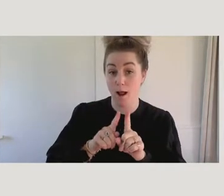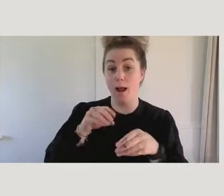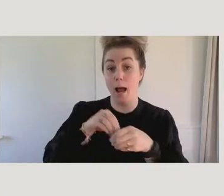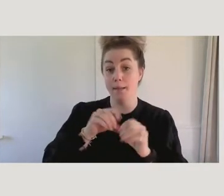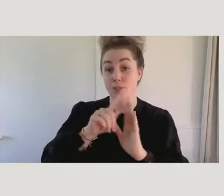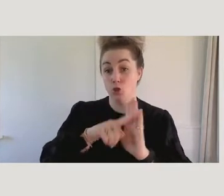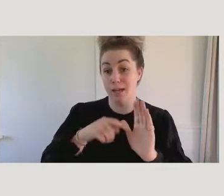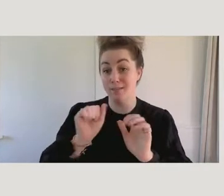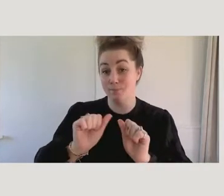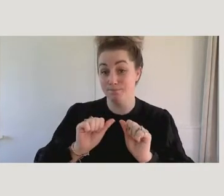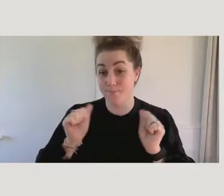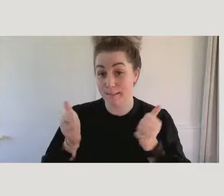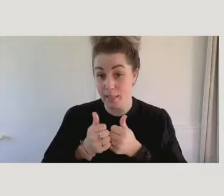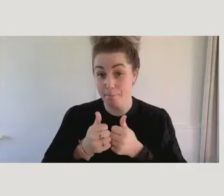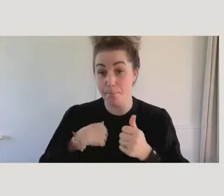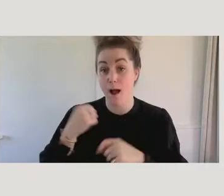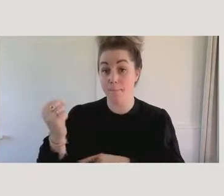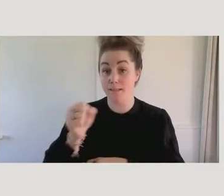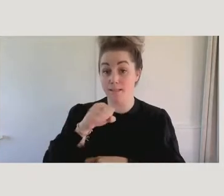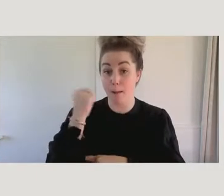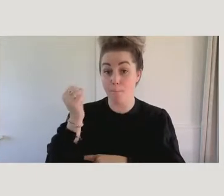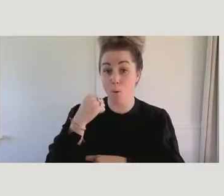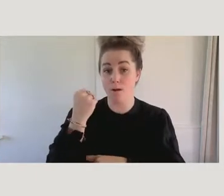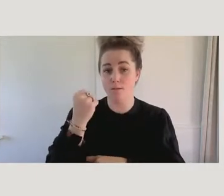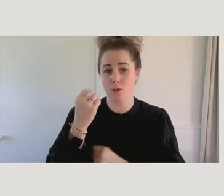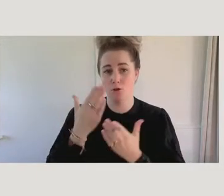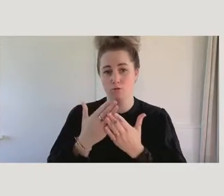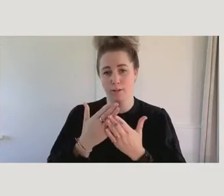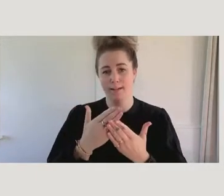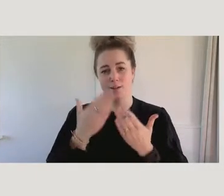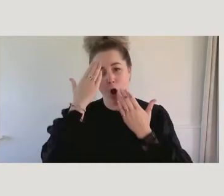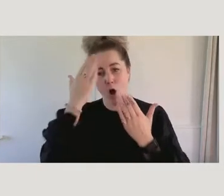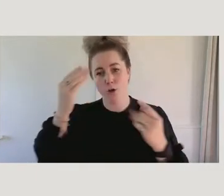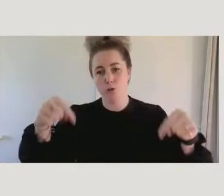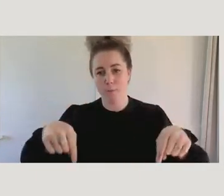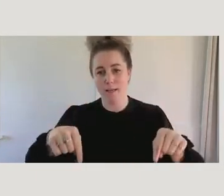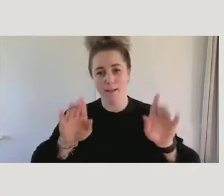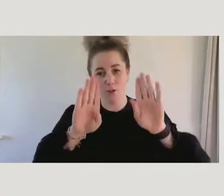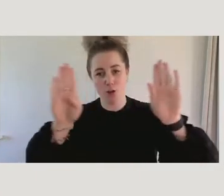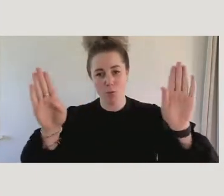team um I'm Samoan and it's an honor to be here so